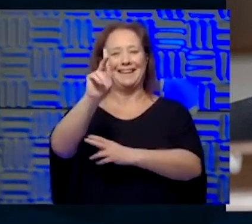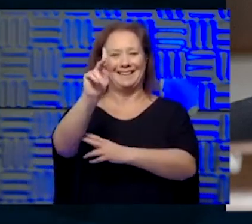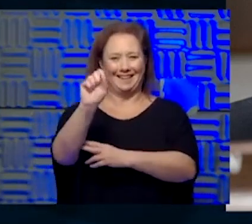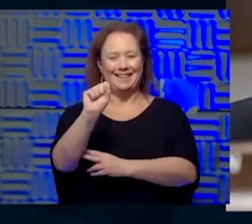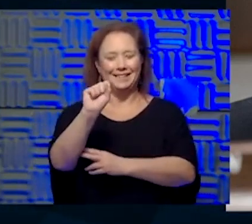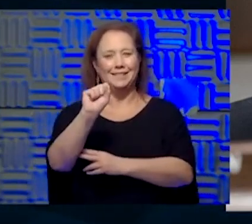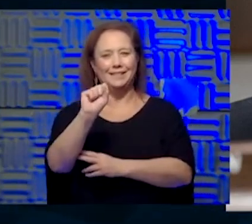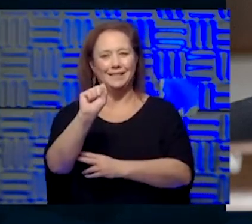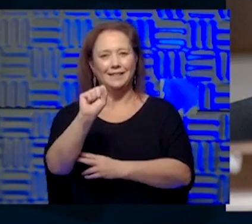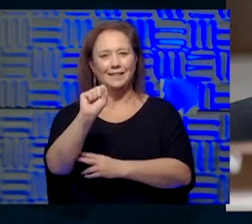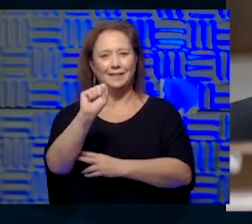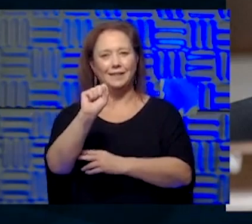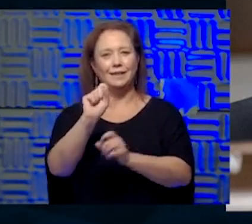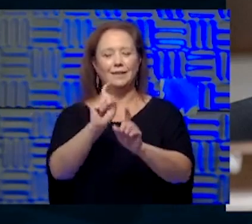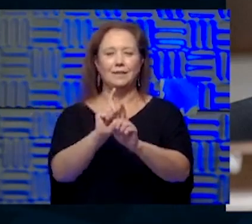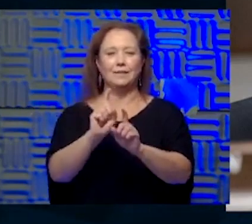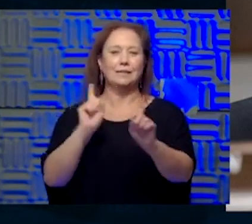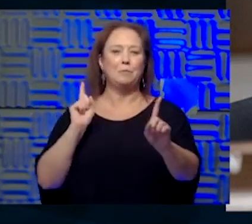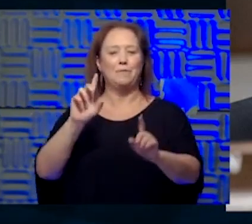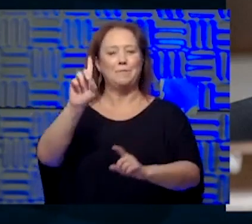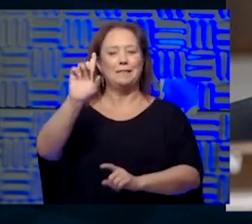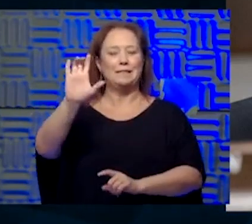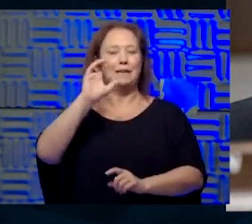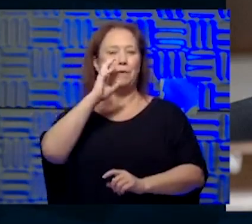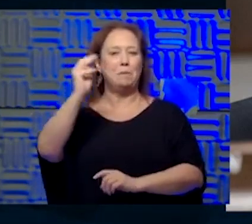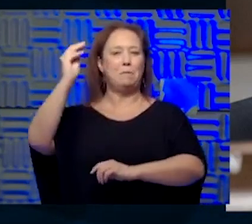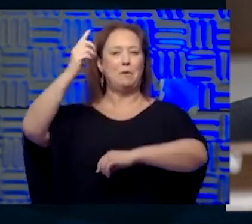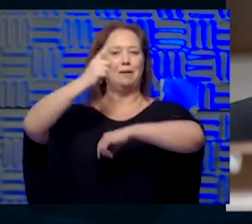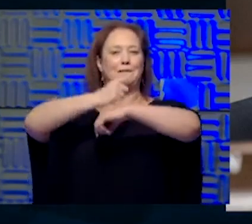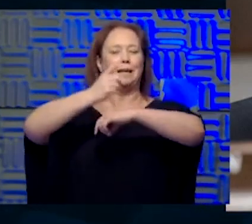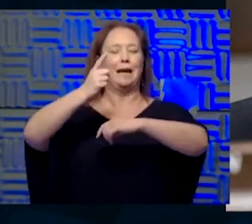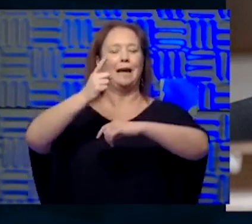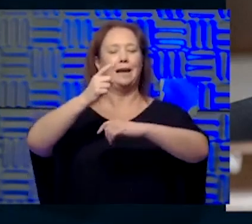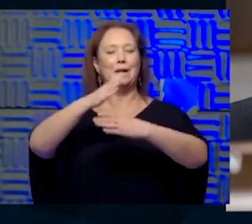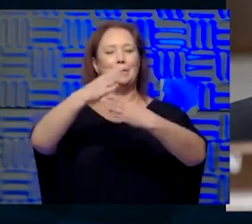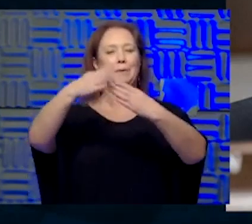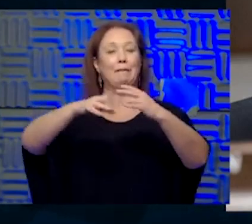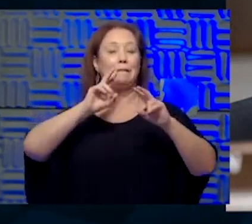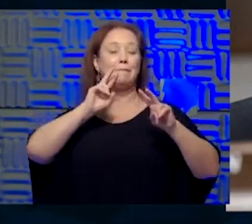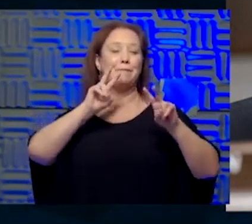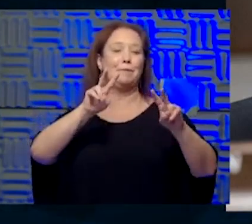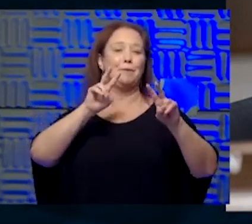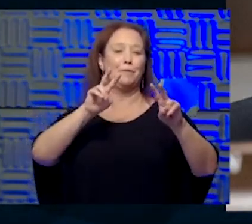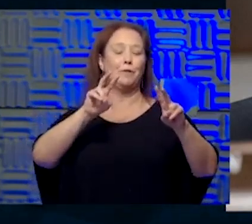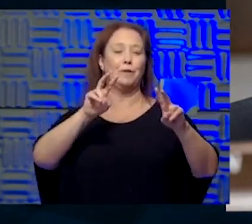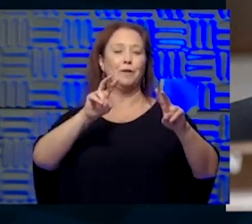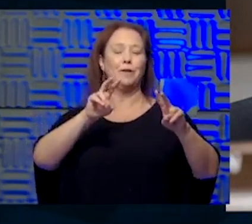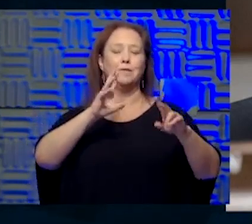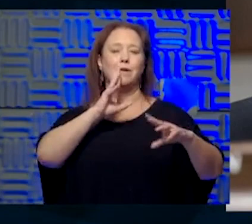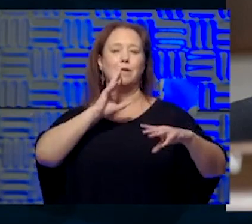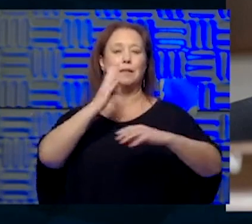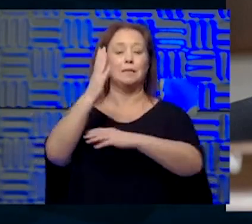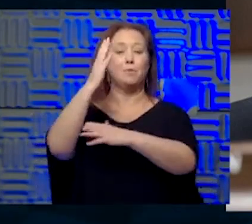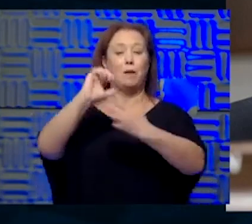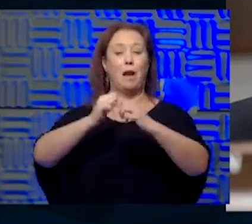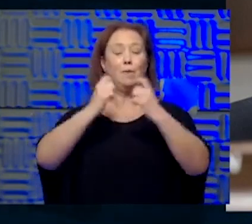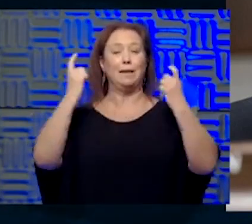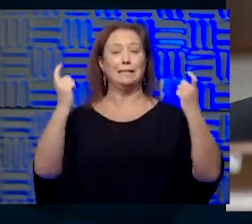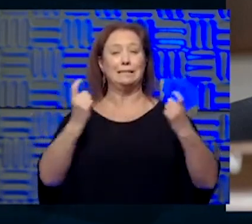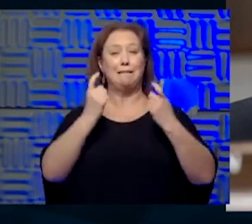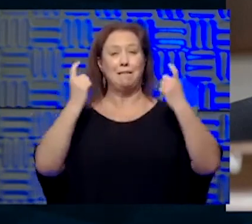so away from D.C. for Memorial Day weekend. And looking forward to a conversation this morning about how we can